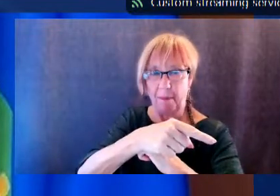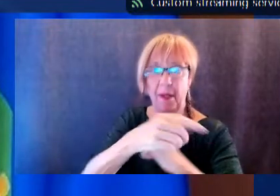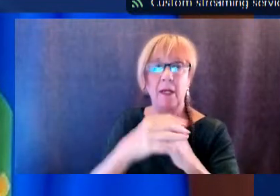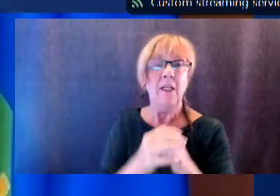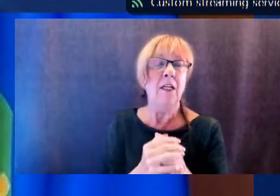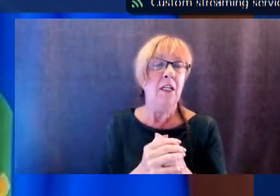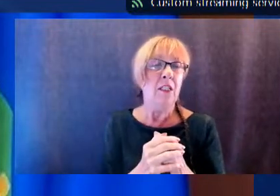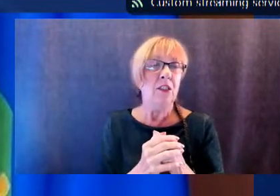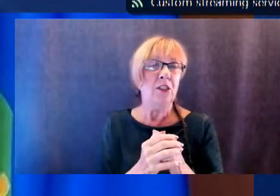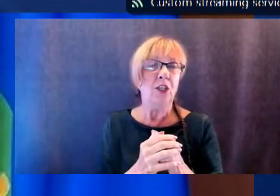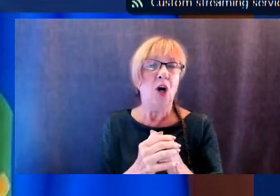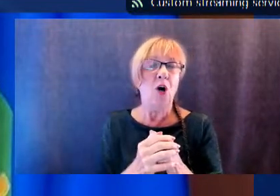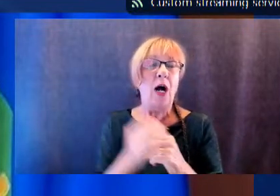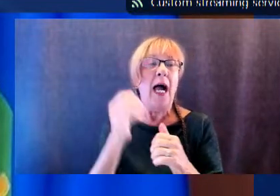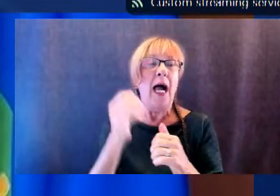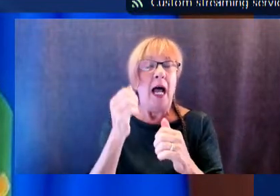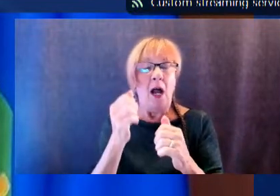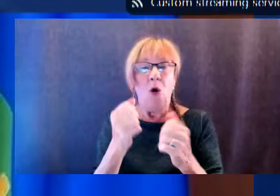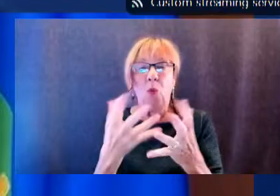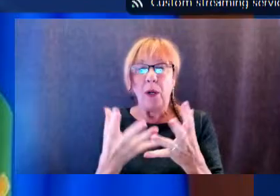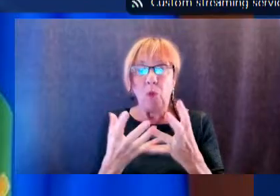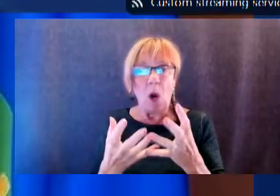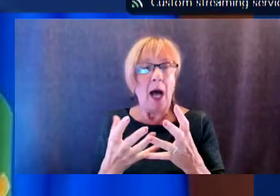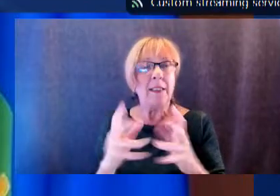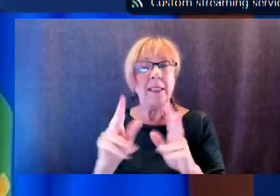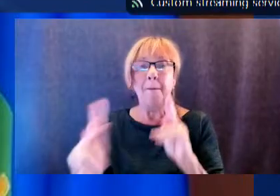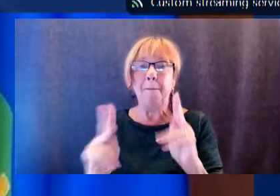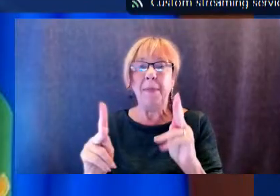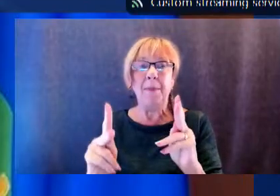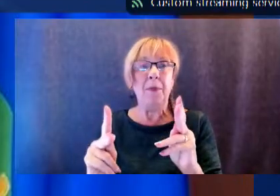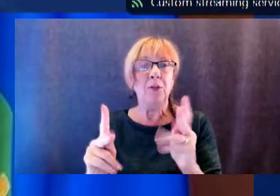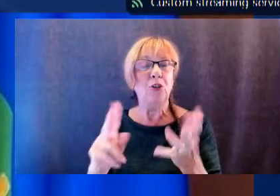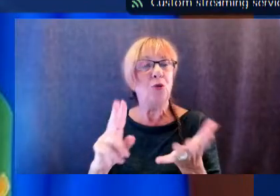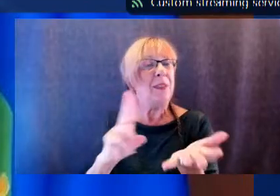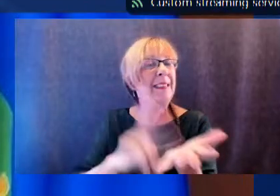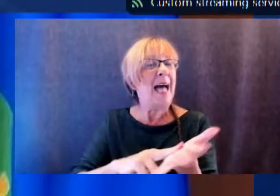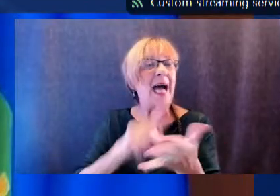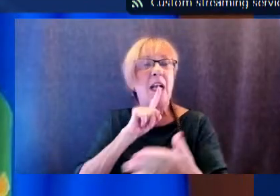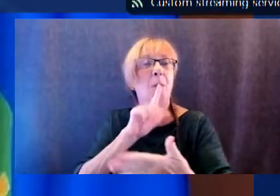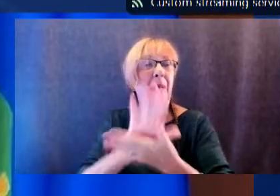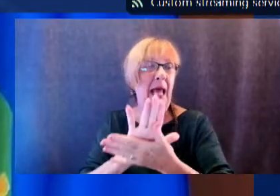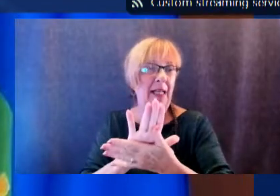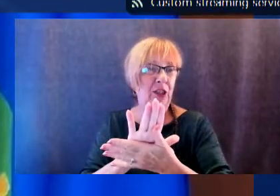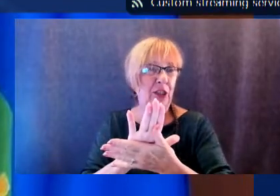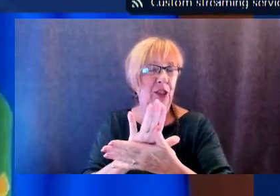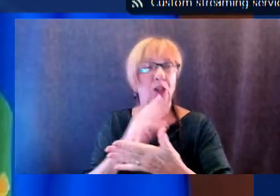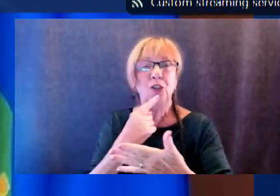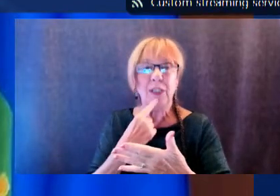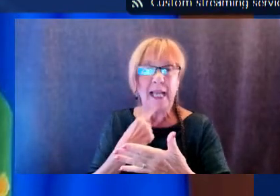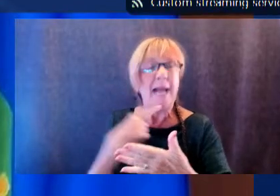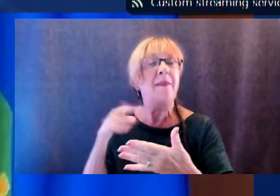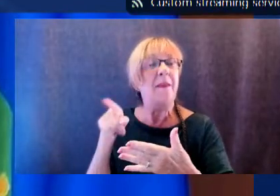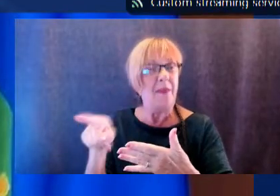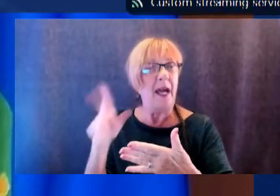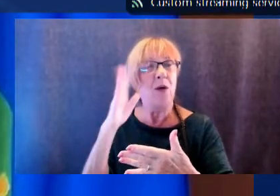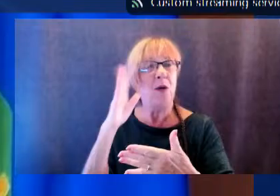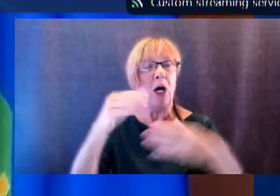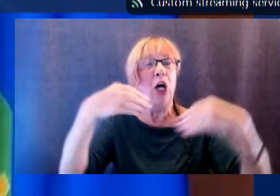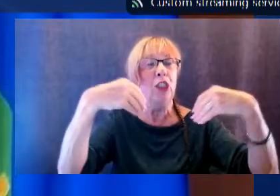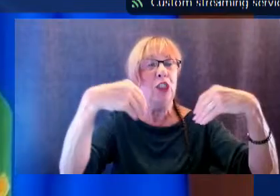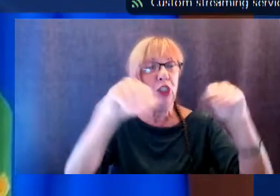dine. Customers are encouraged to sign the Shop Local pledge to affirm their commitment to support local